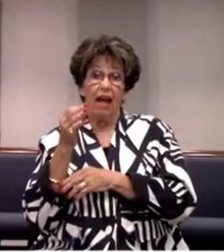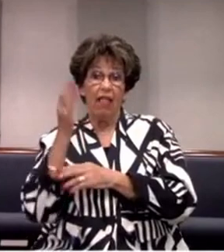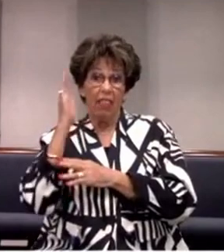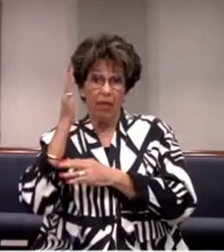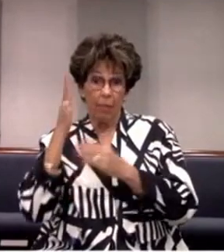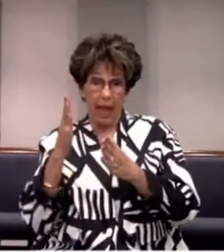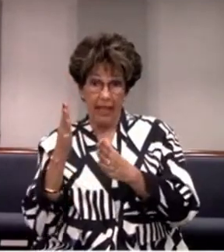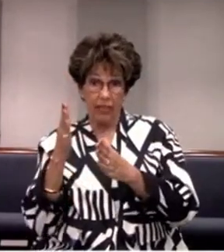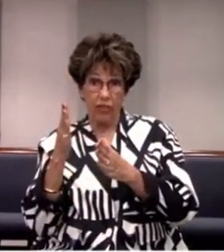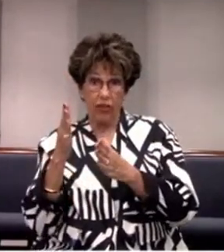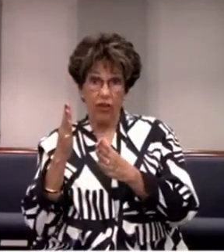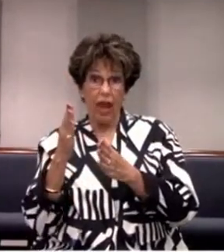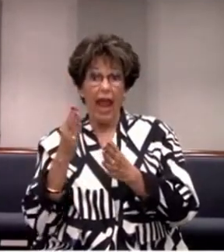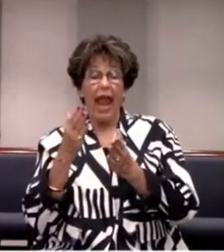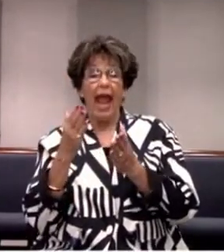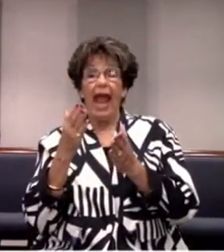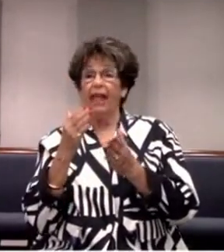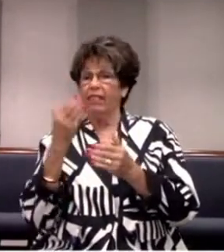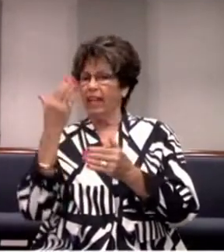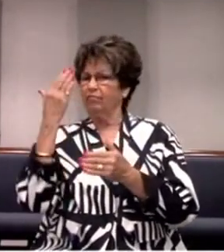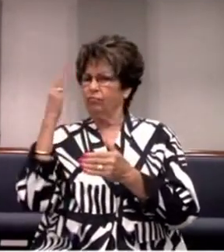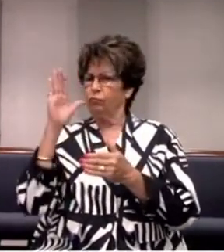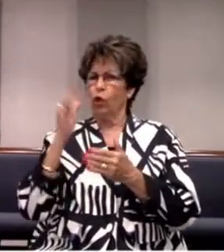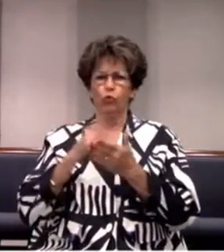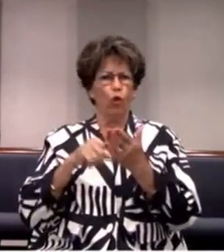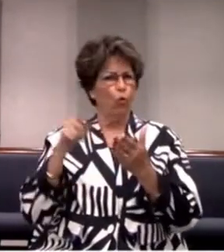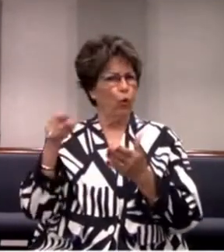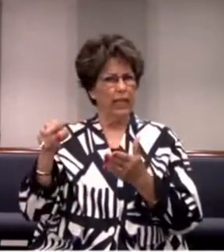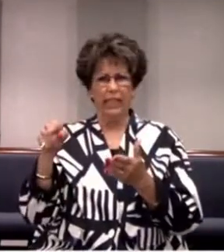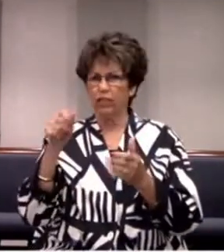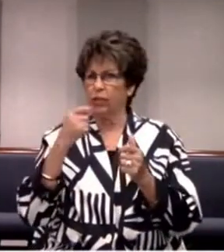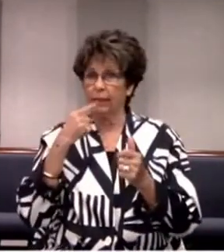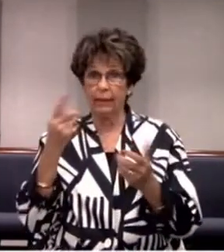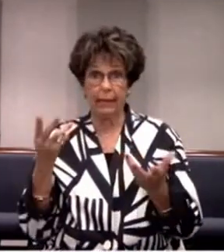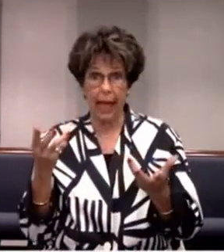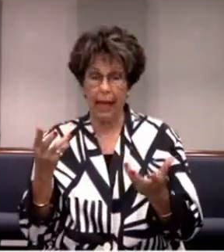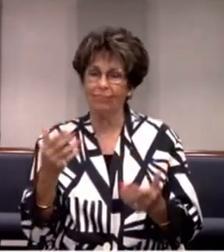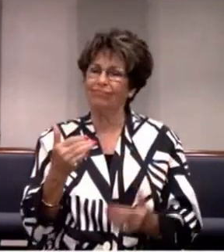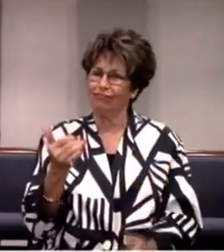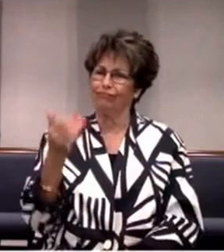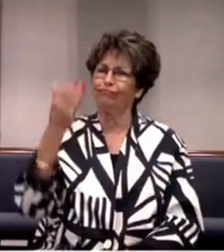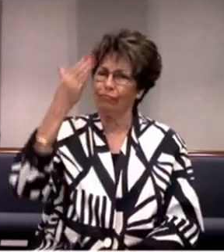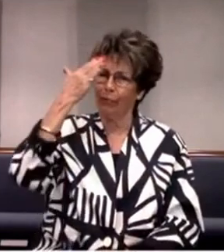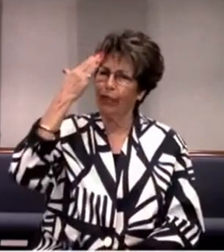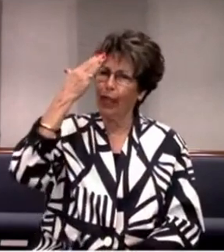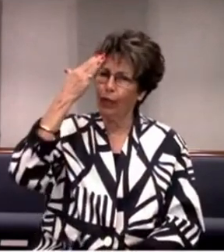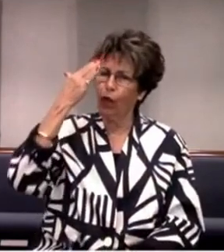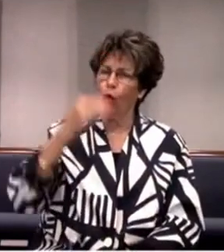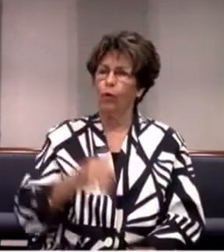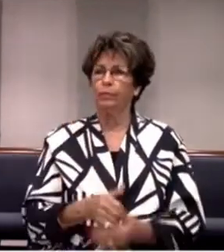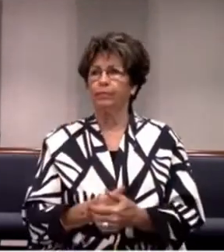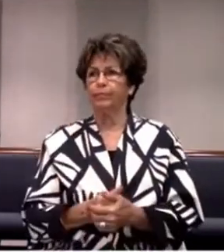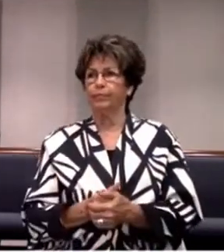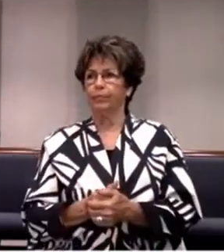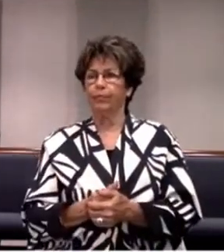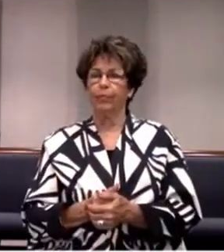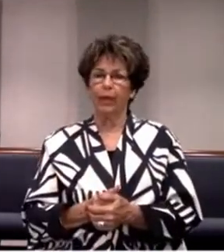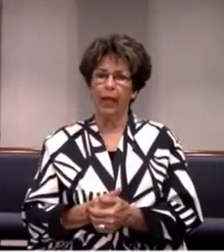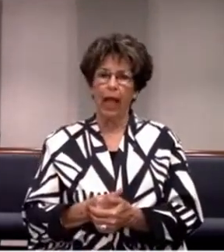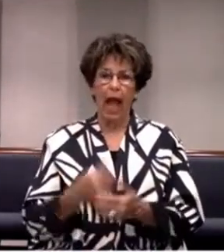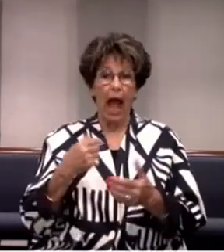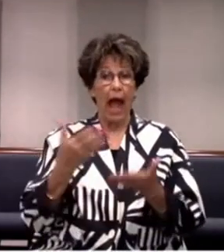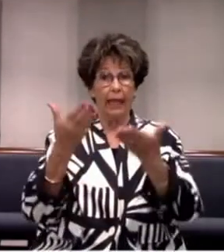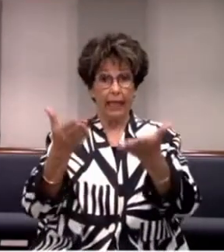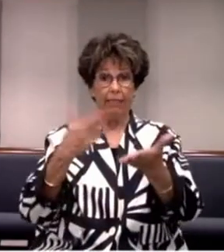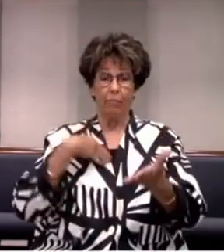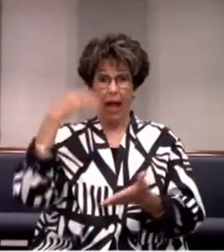It's not where they come and they sit down and they say, Pastor, I want to talk to you about a situation and I want to get your opinion on the situation. When I give them my opinion